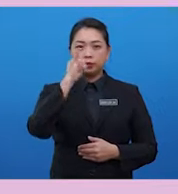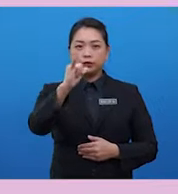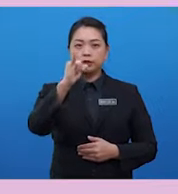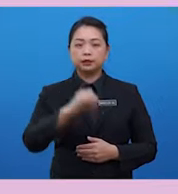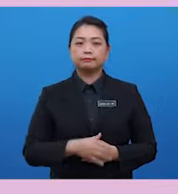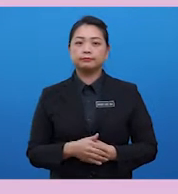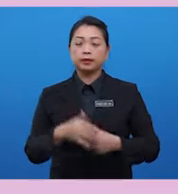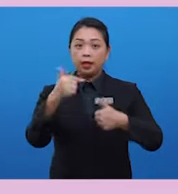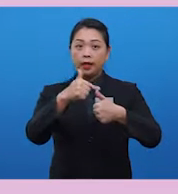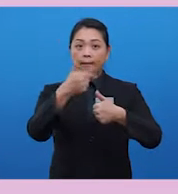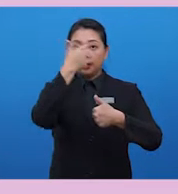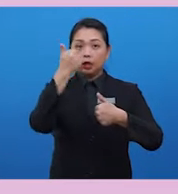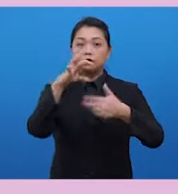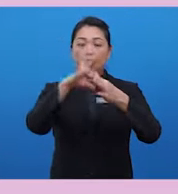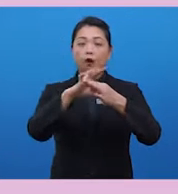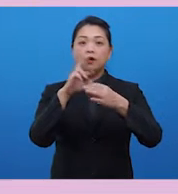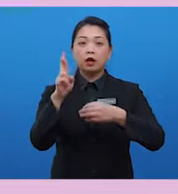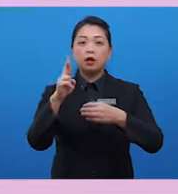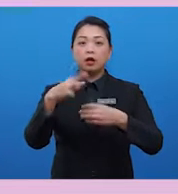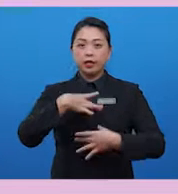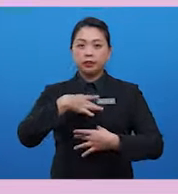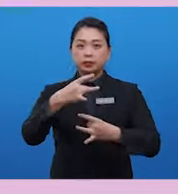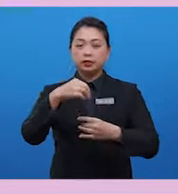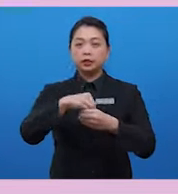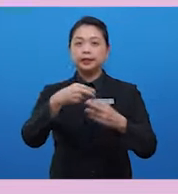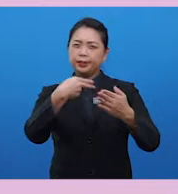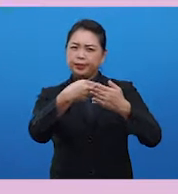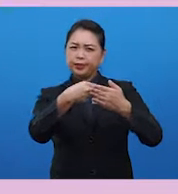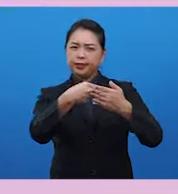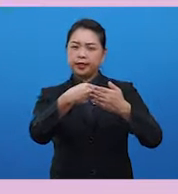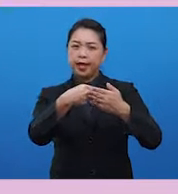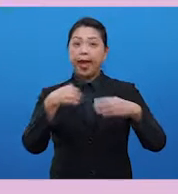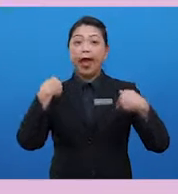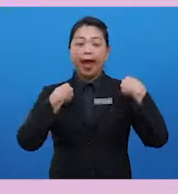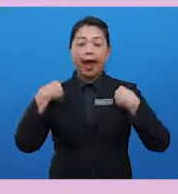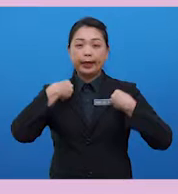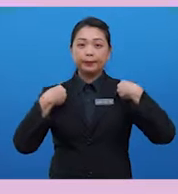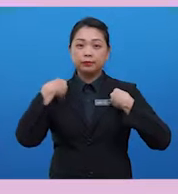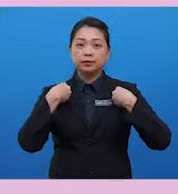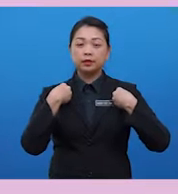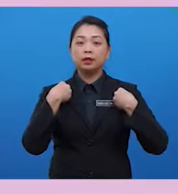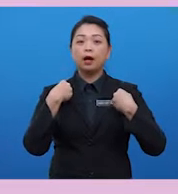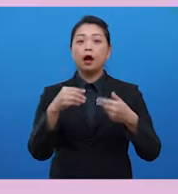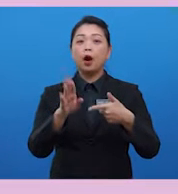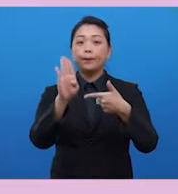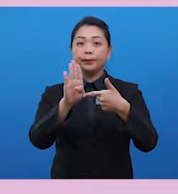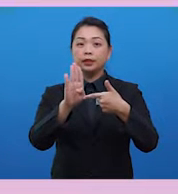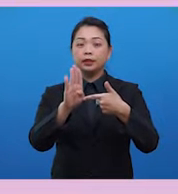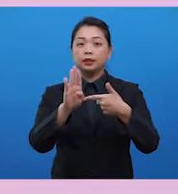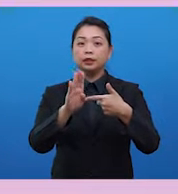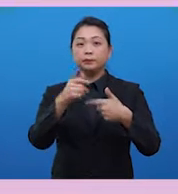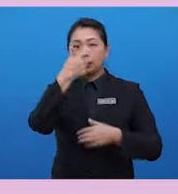A. Because of her interest in near-extinct animals? Or is it B. Because her